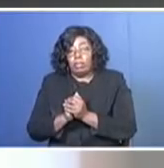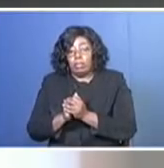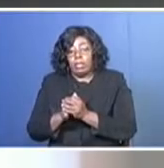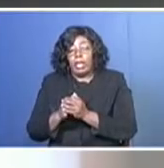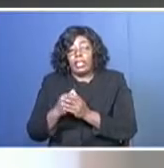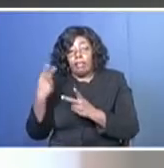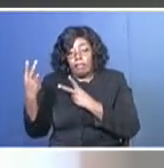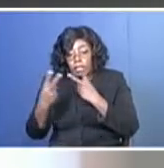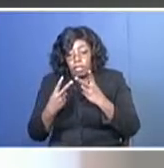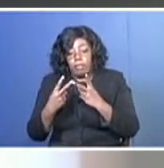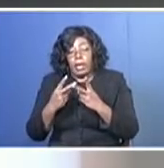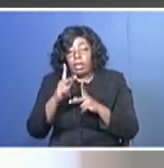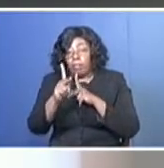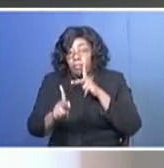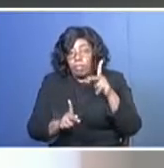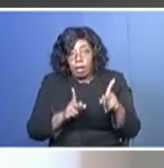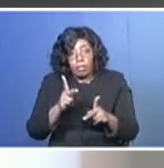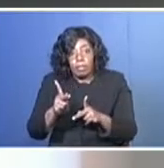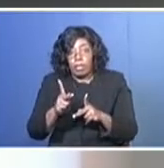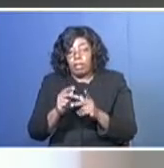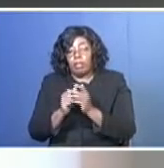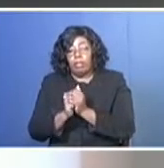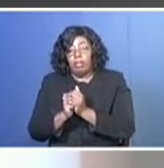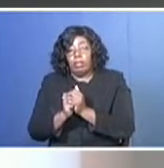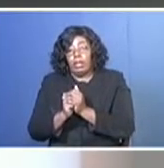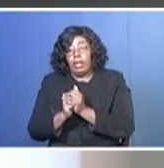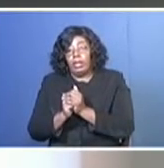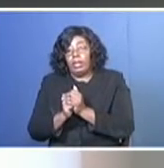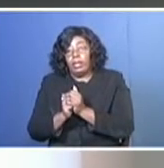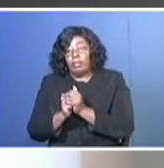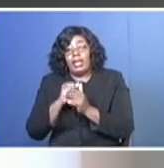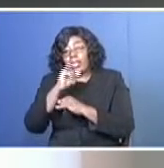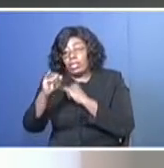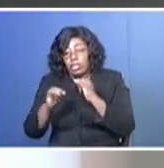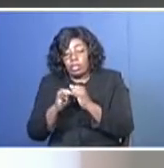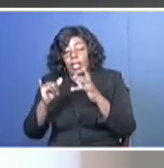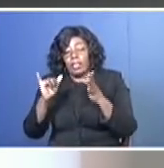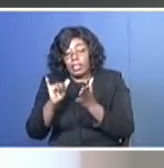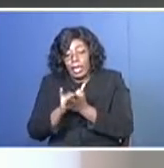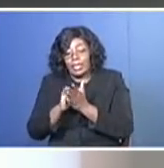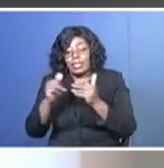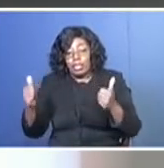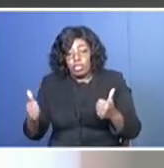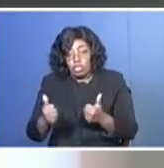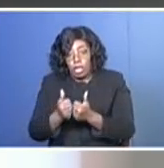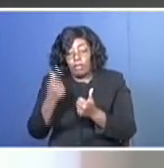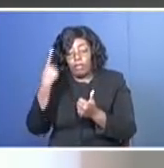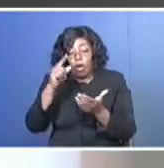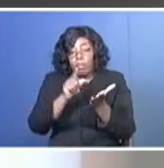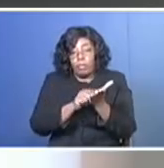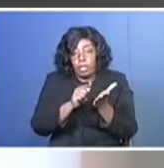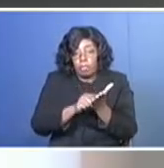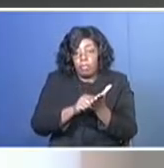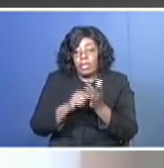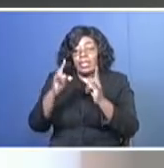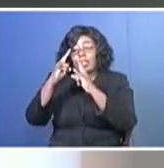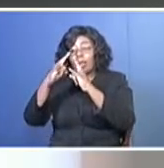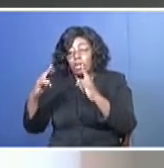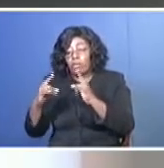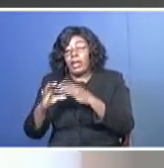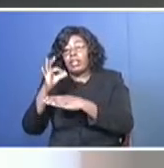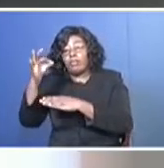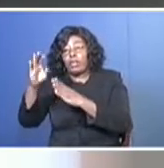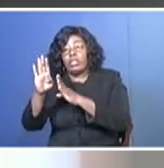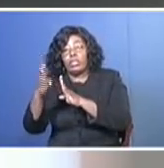visitors alike, local and international. That makes it a logistical challenge for media to be camped out in the front